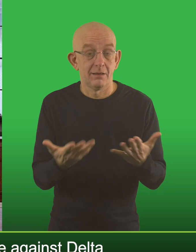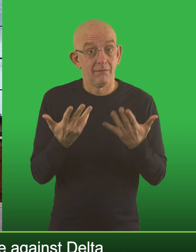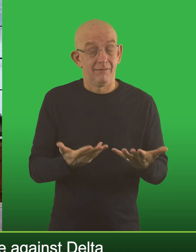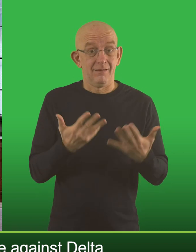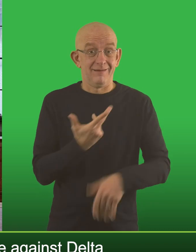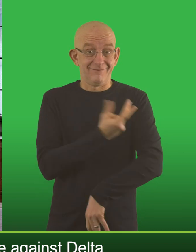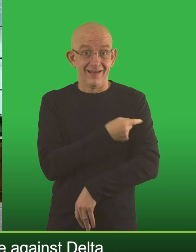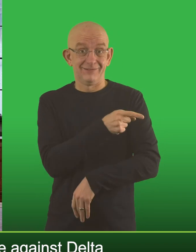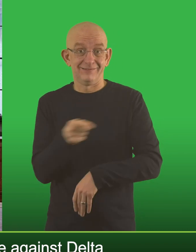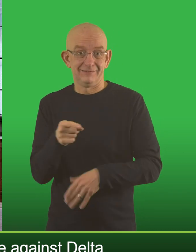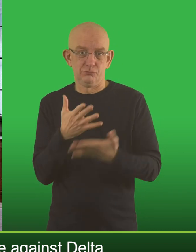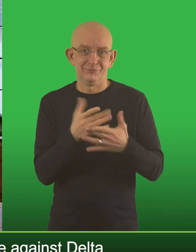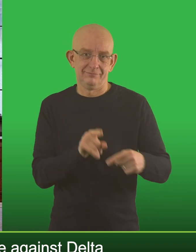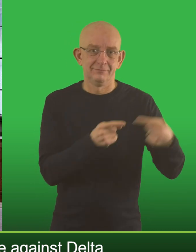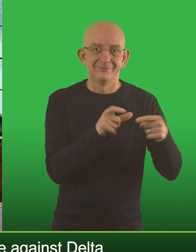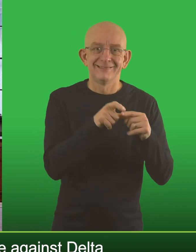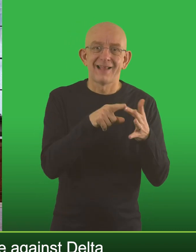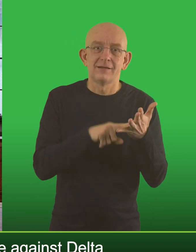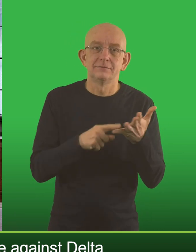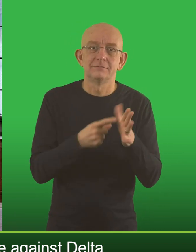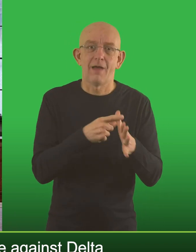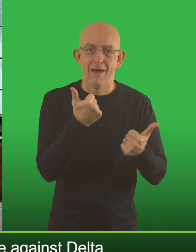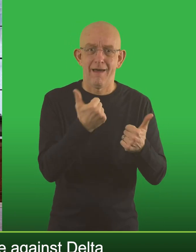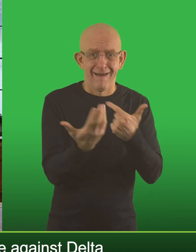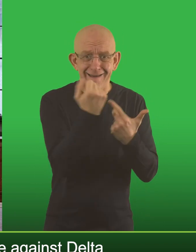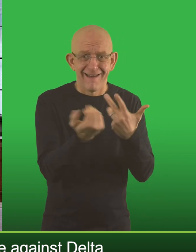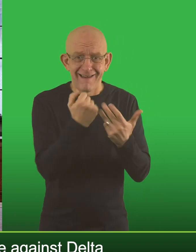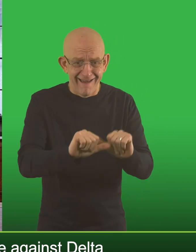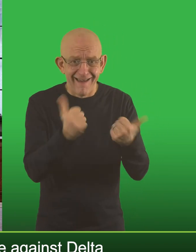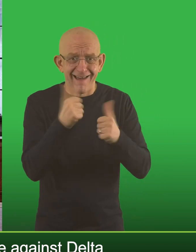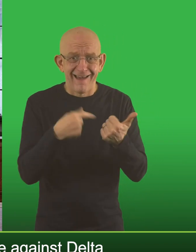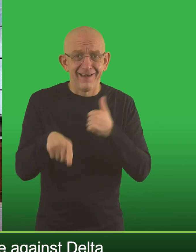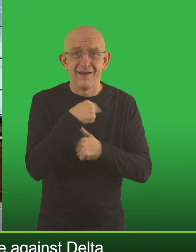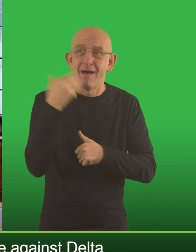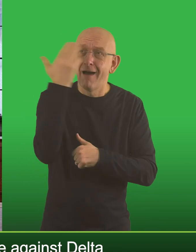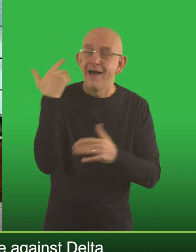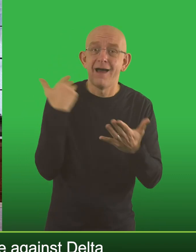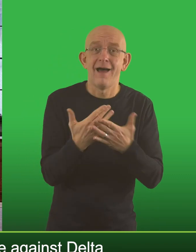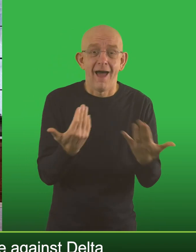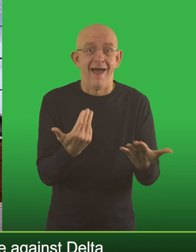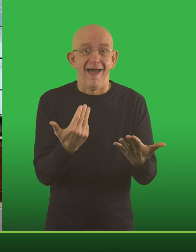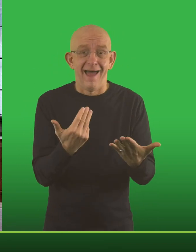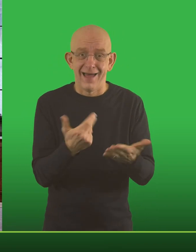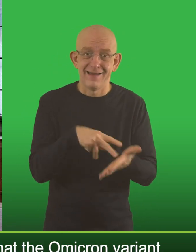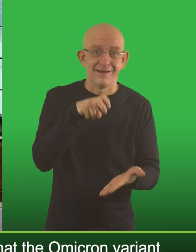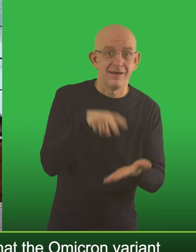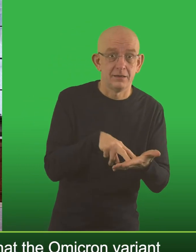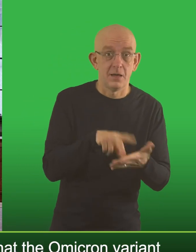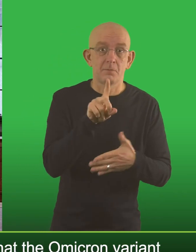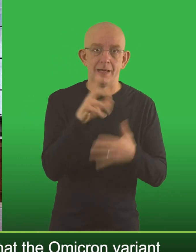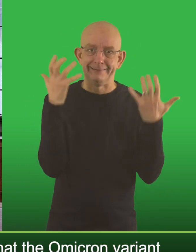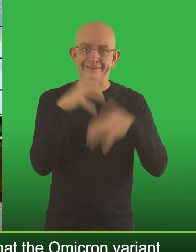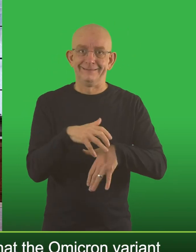the vaccination, the vaccinations that we use against Delta, they've achieved levels of effectiveness that we can only dream of. So